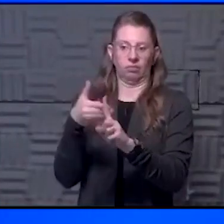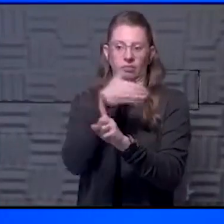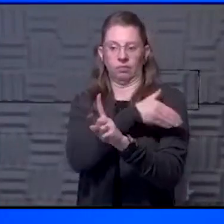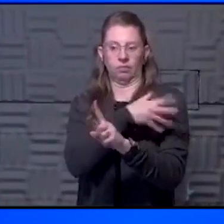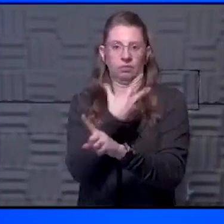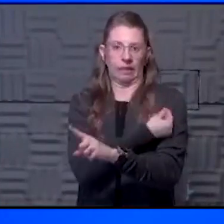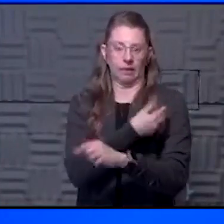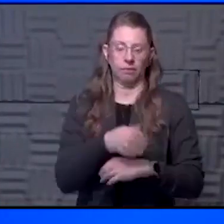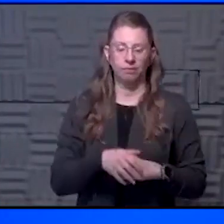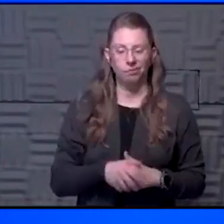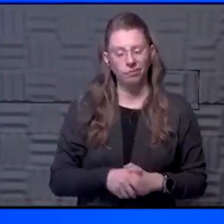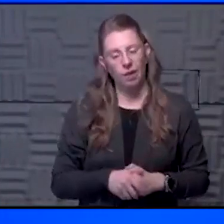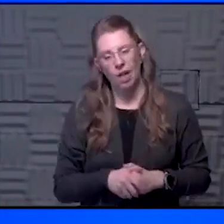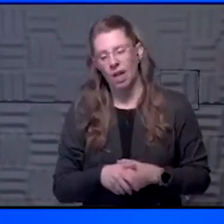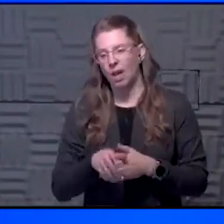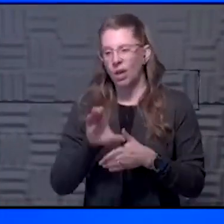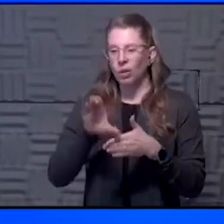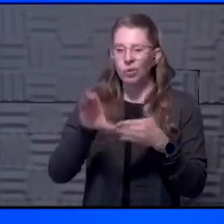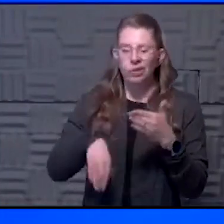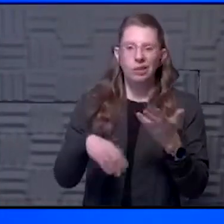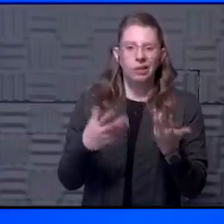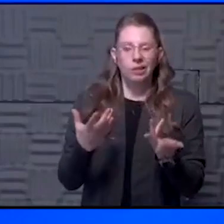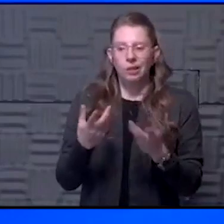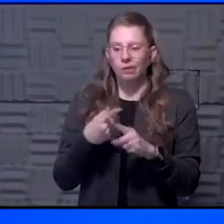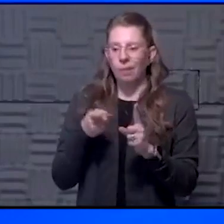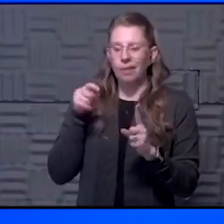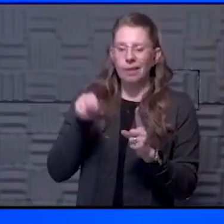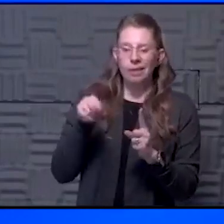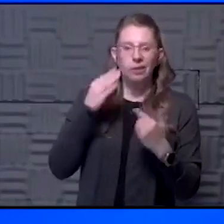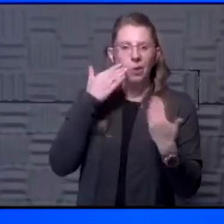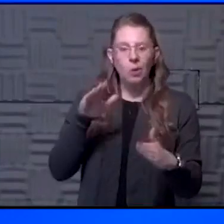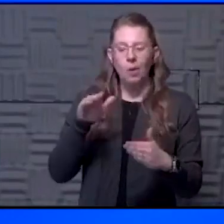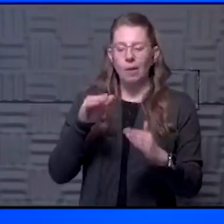draw any conclusions from this. We don't know what level of antibody